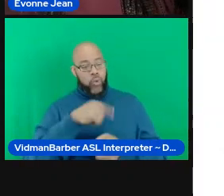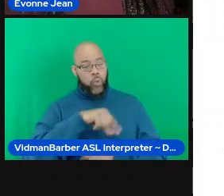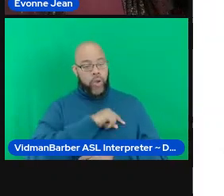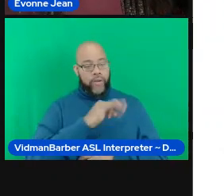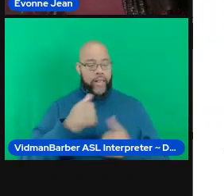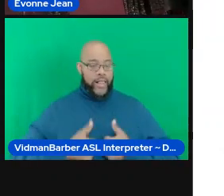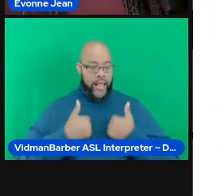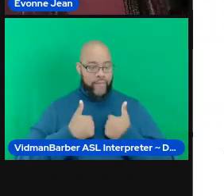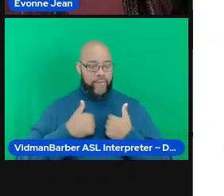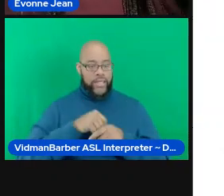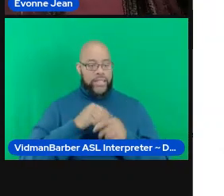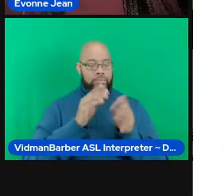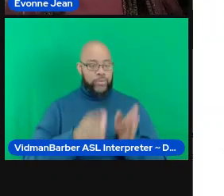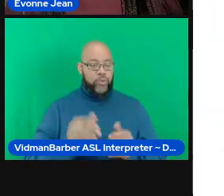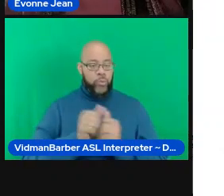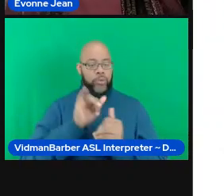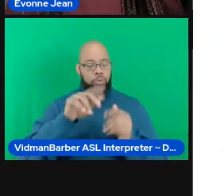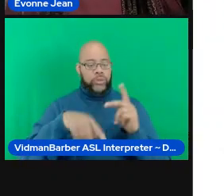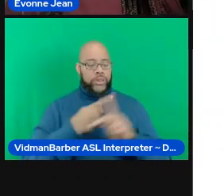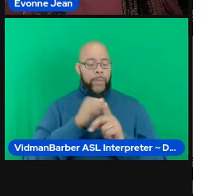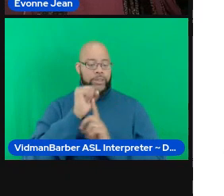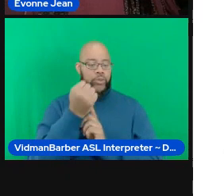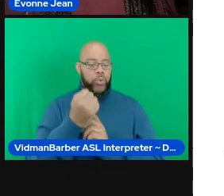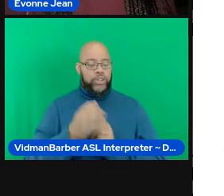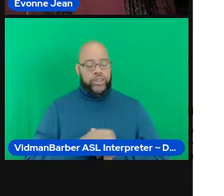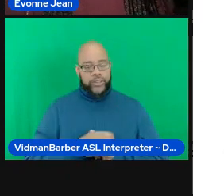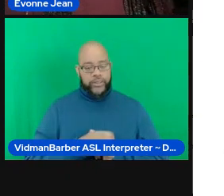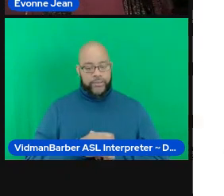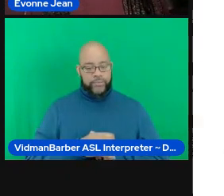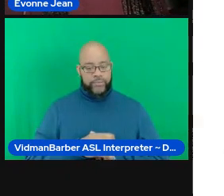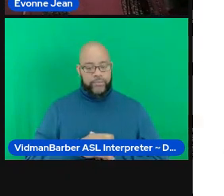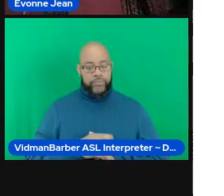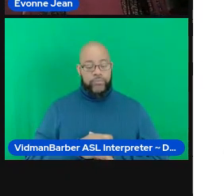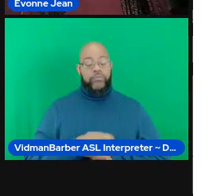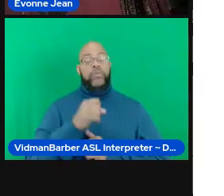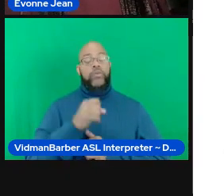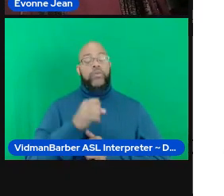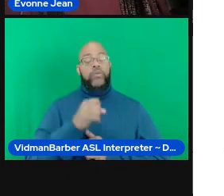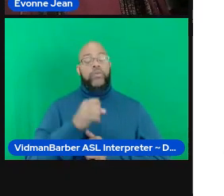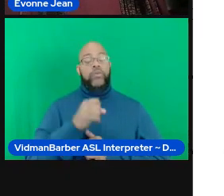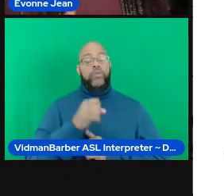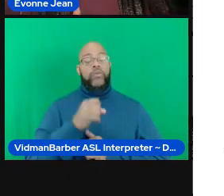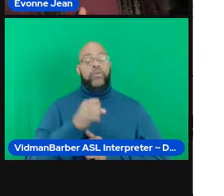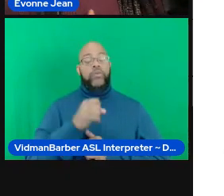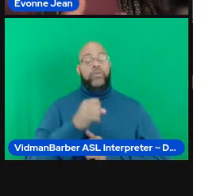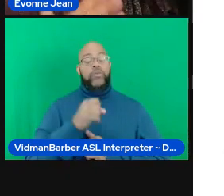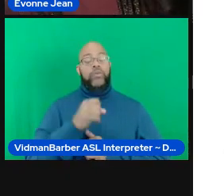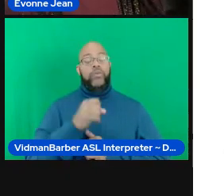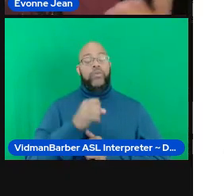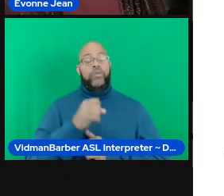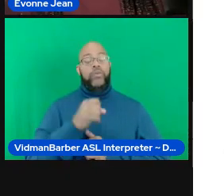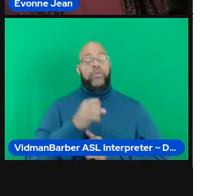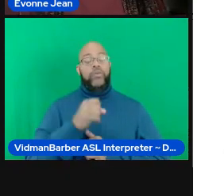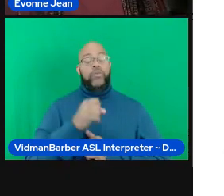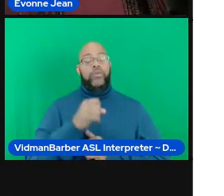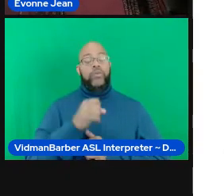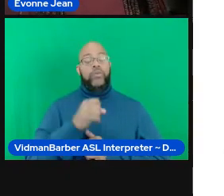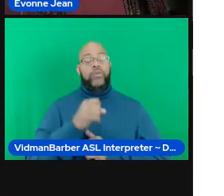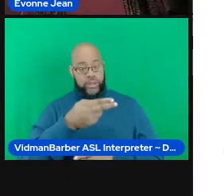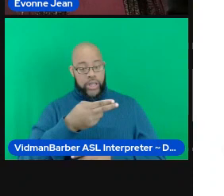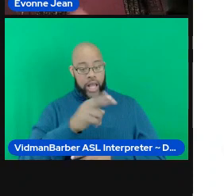in individuals with these conditions. Therefore, studying the resolution of type 2 immunity in our lab using helmets,